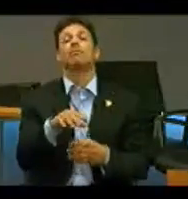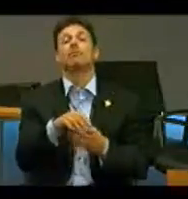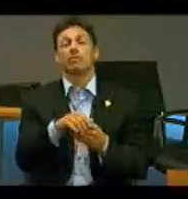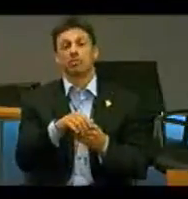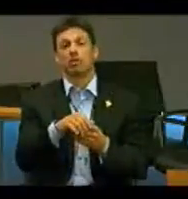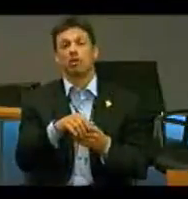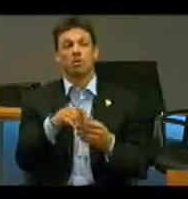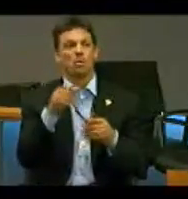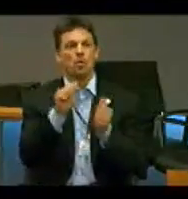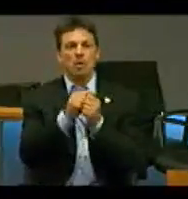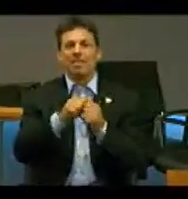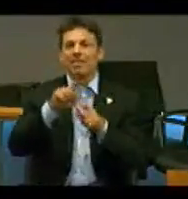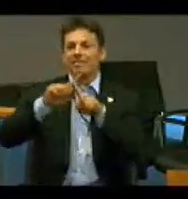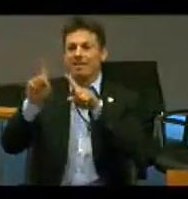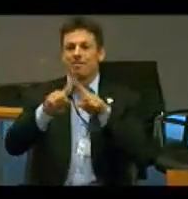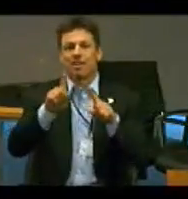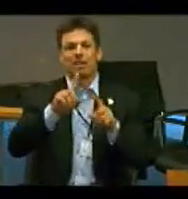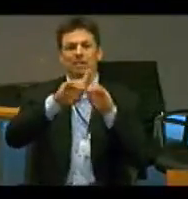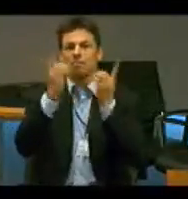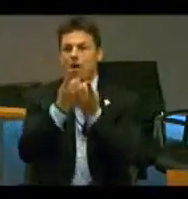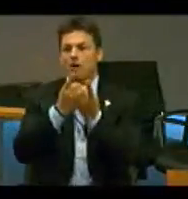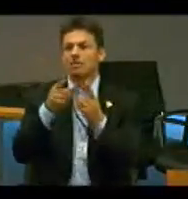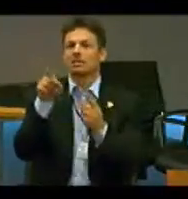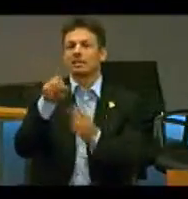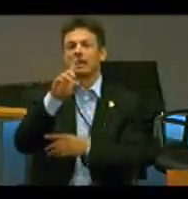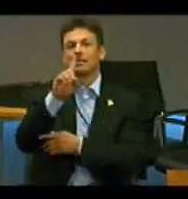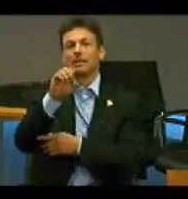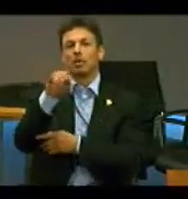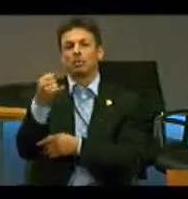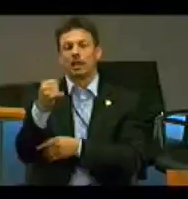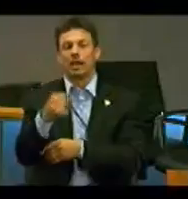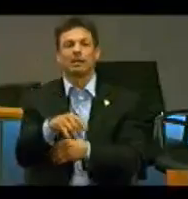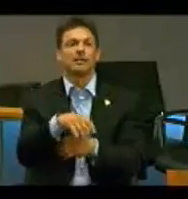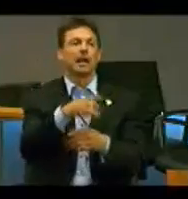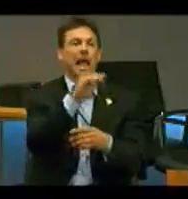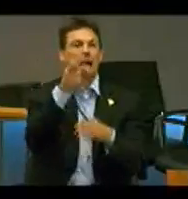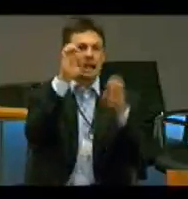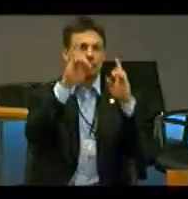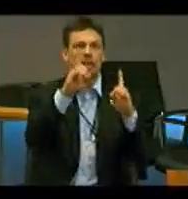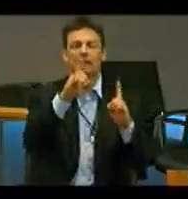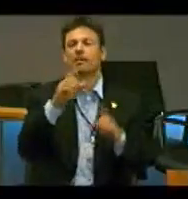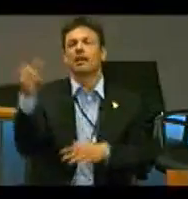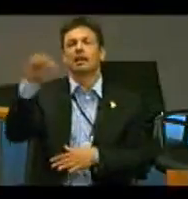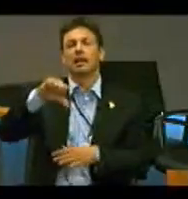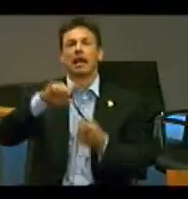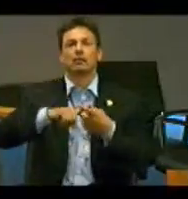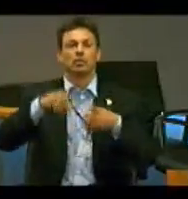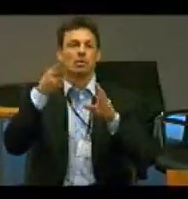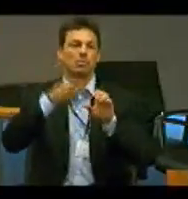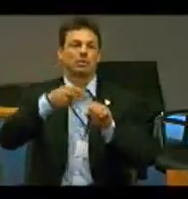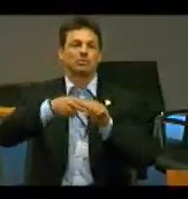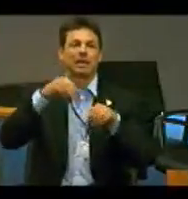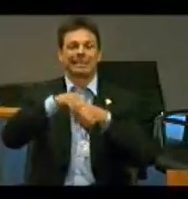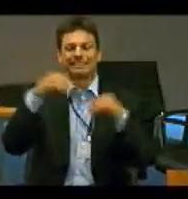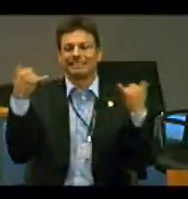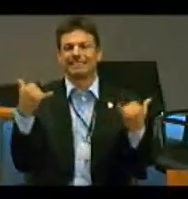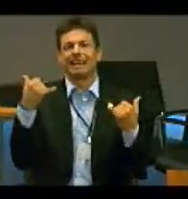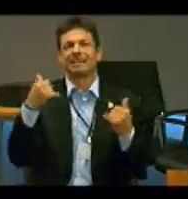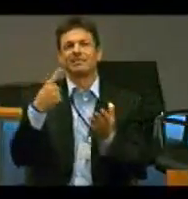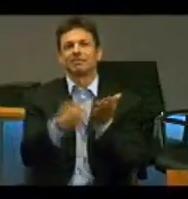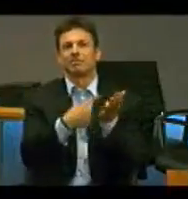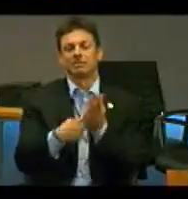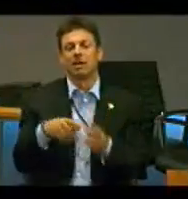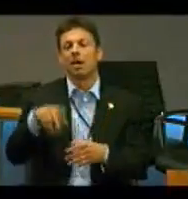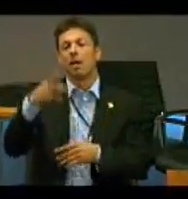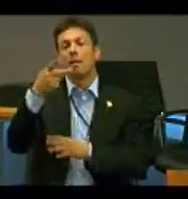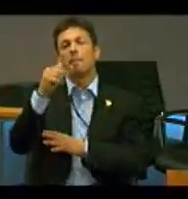relevant offices within the Departments of Justice and the Department of Education, but they declined to participate in today's briefing. Panel 2 includes